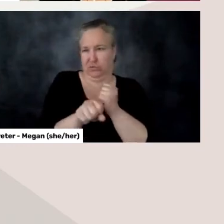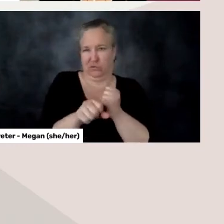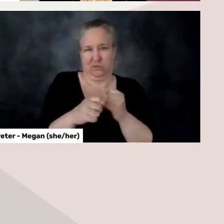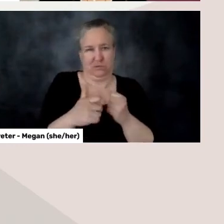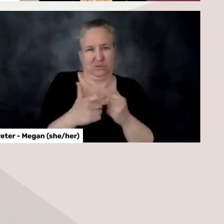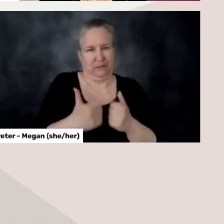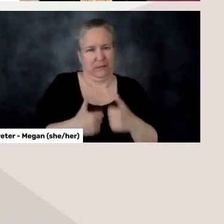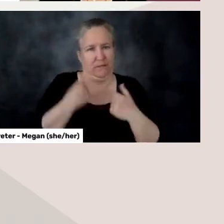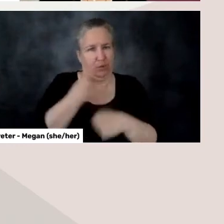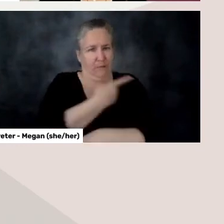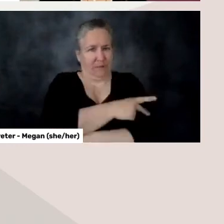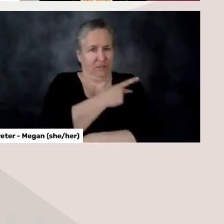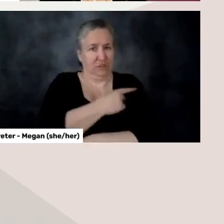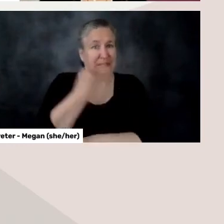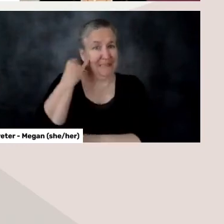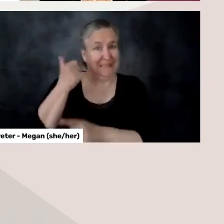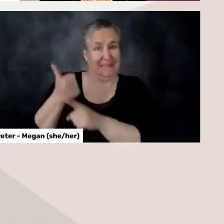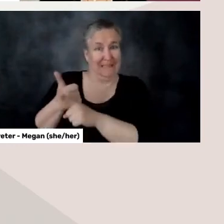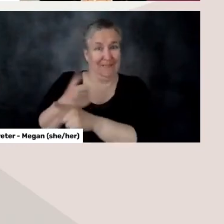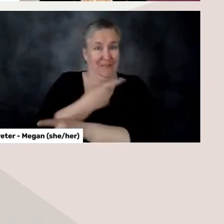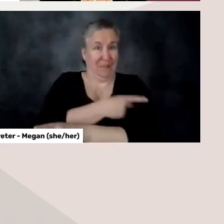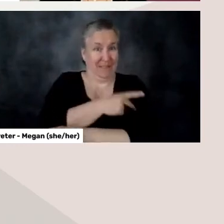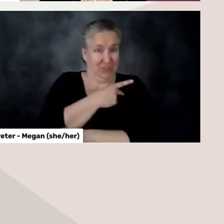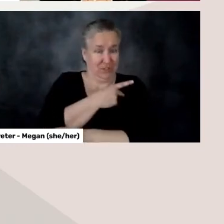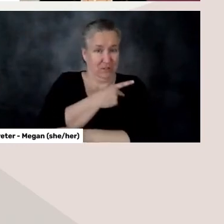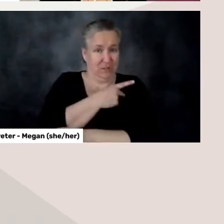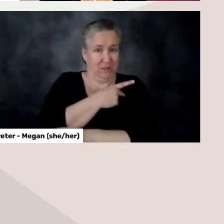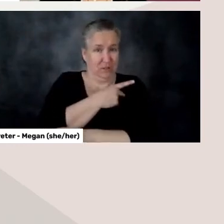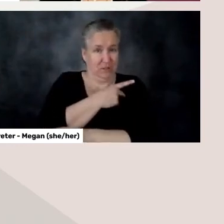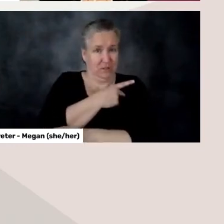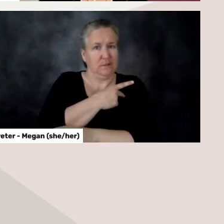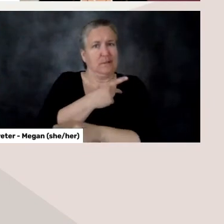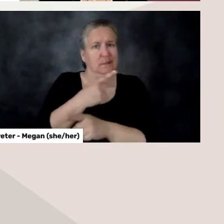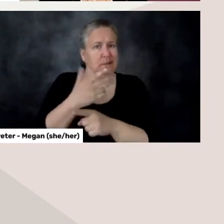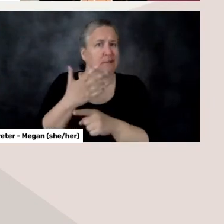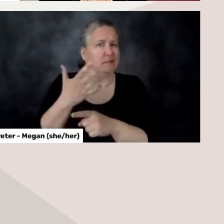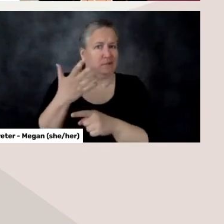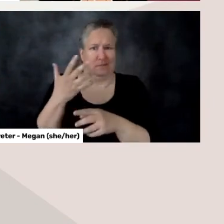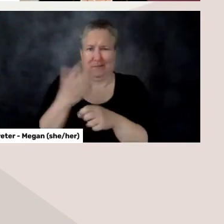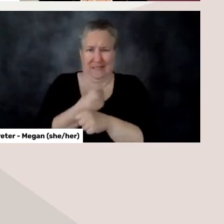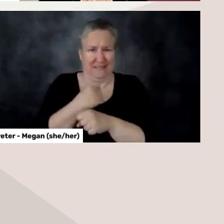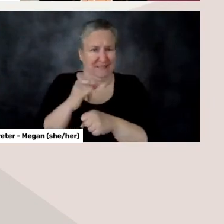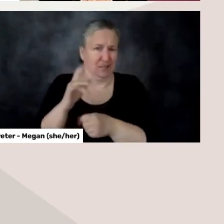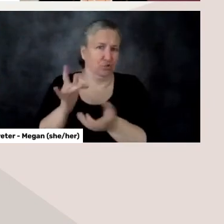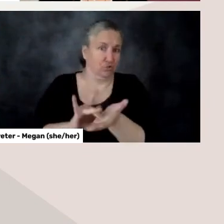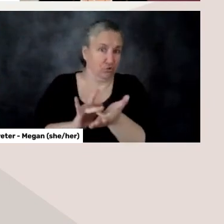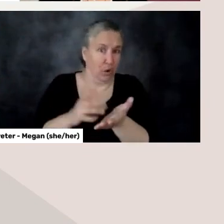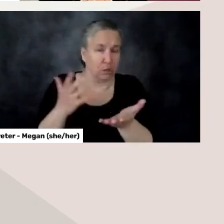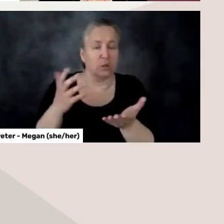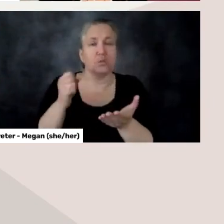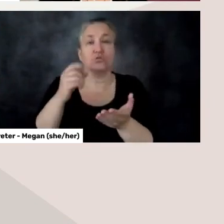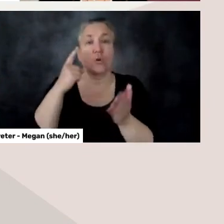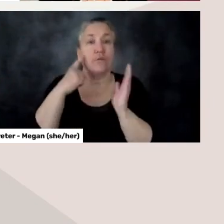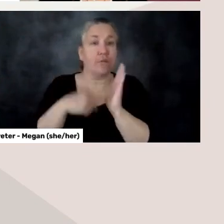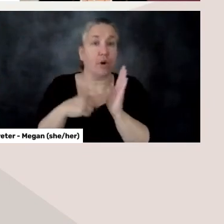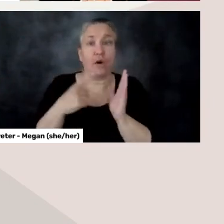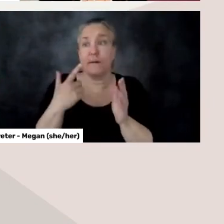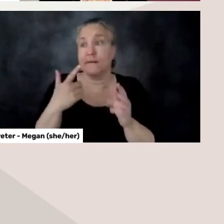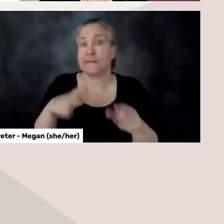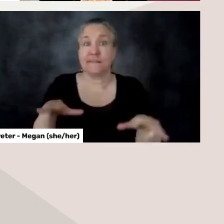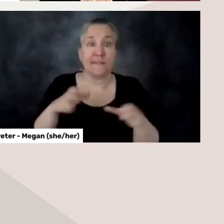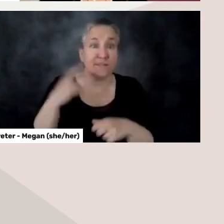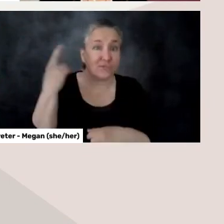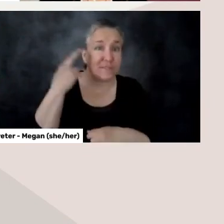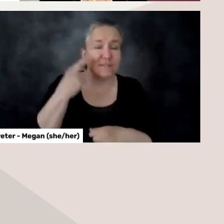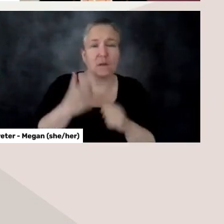patient if the patient on both arms receives that drug. And so for selfish reasons,